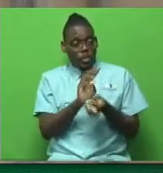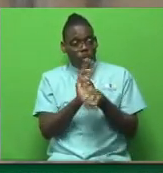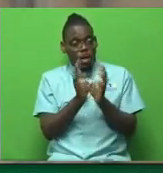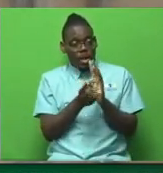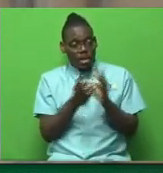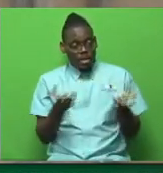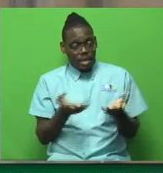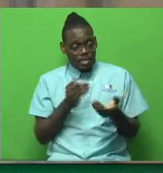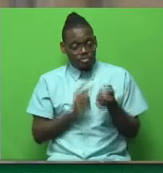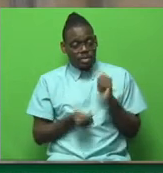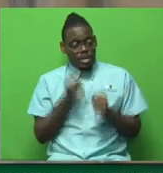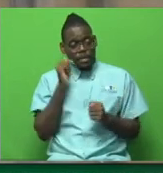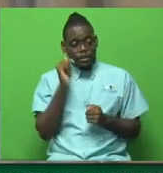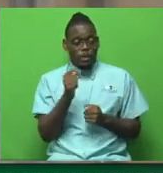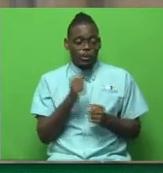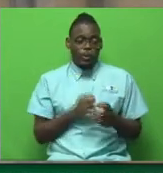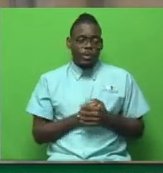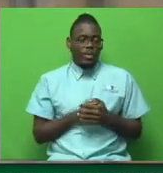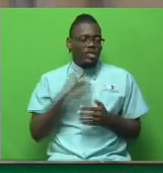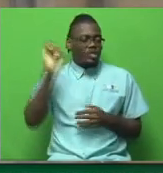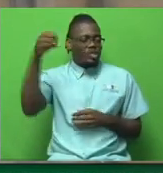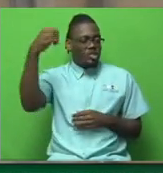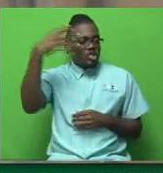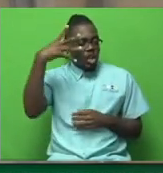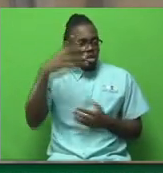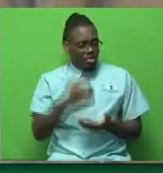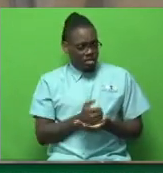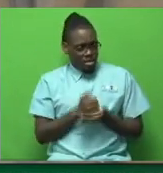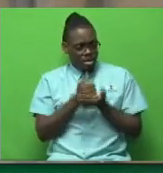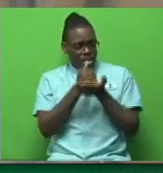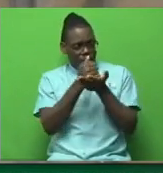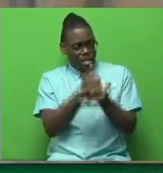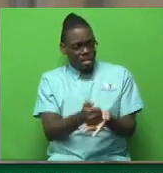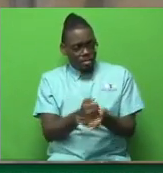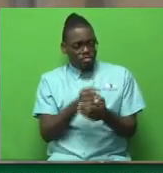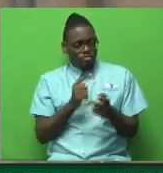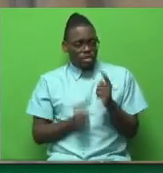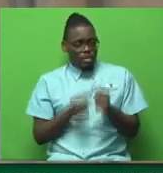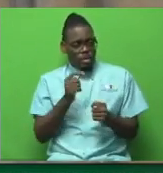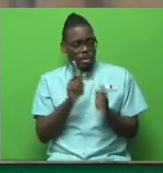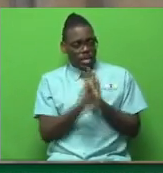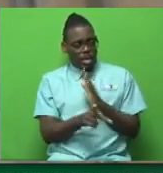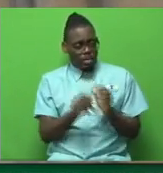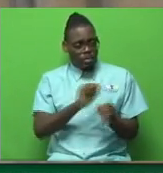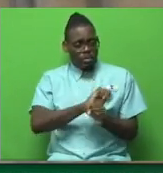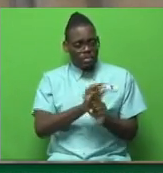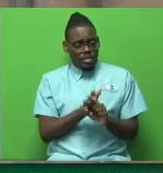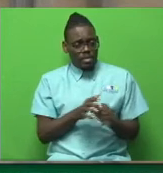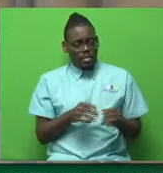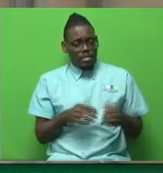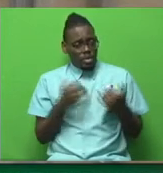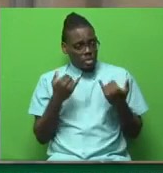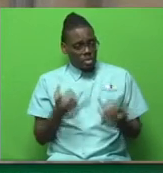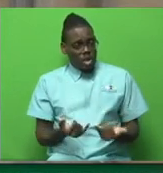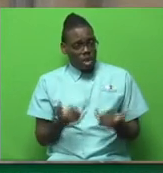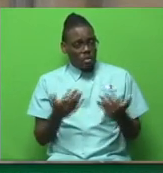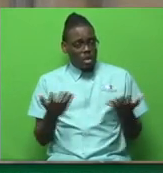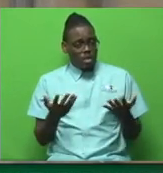the opposition for our coveted response all of a sudden we went into the Ice Age